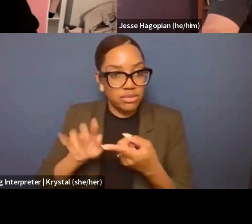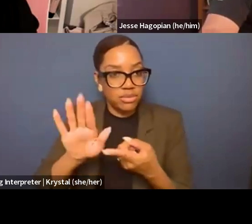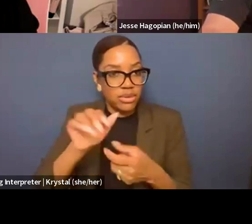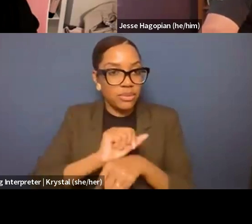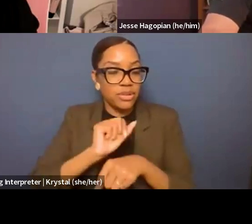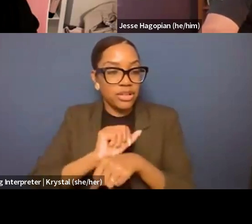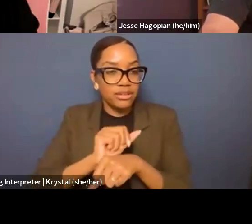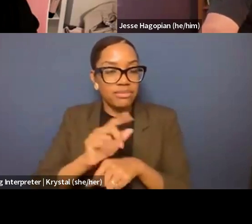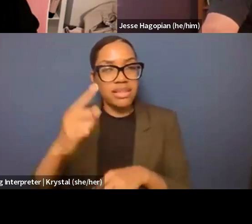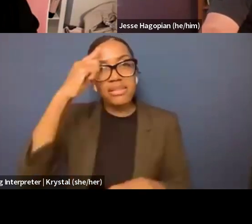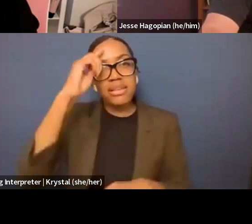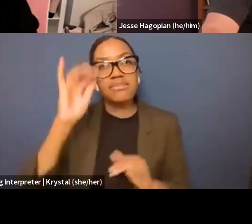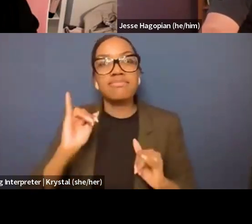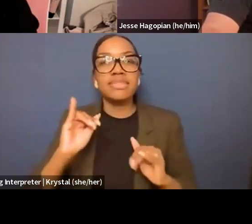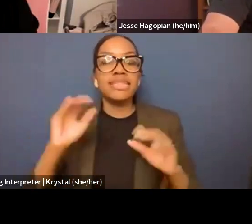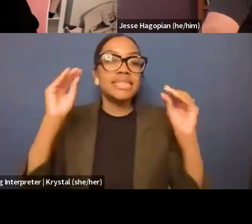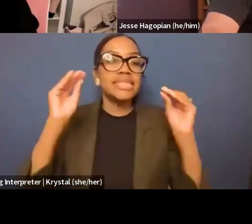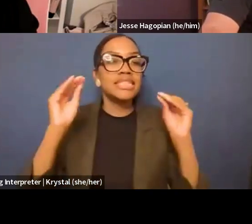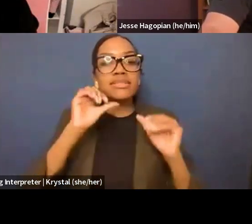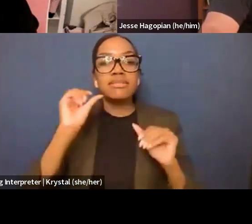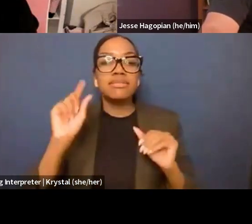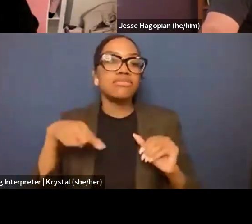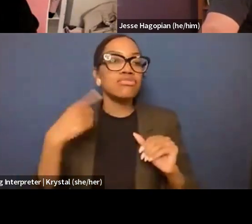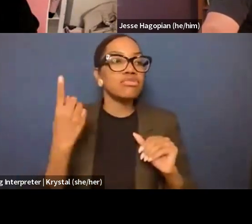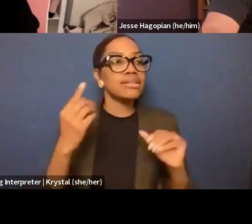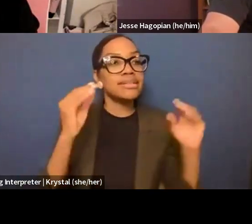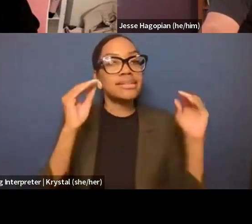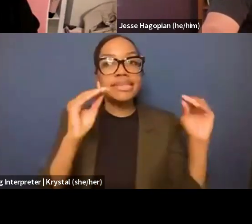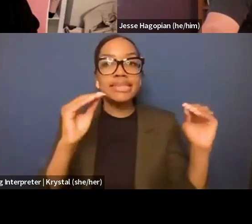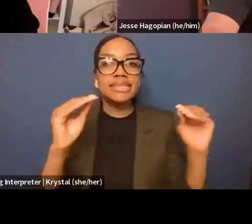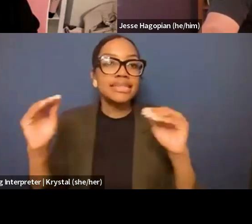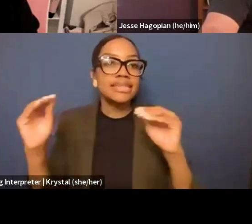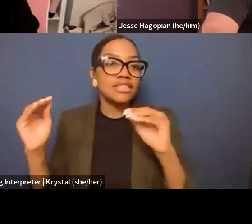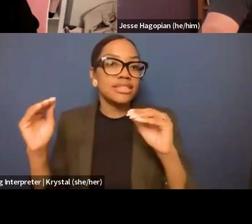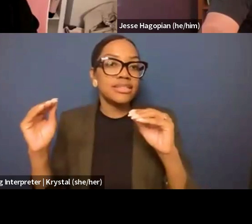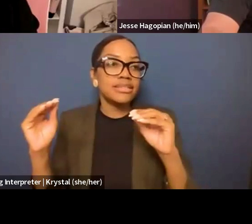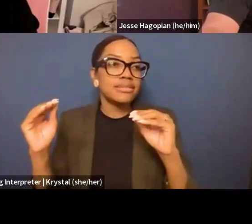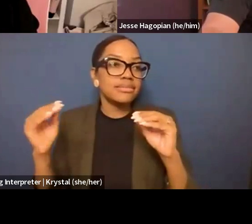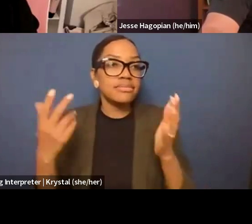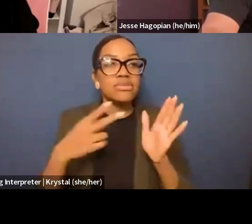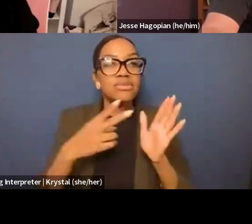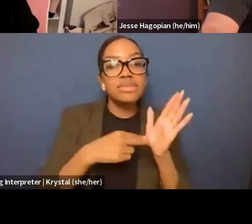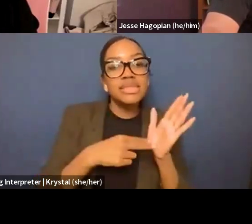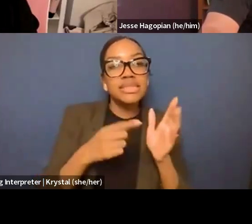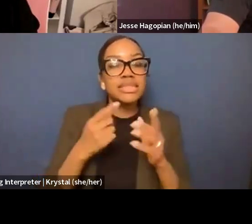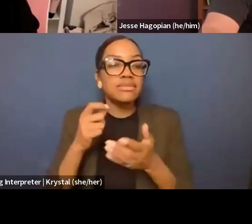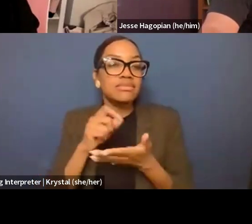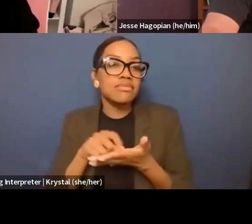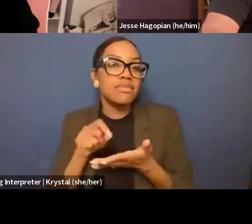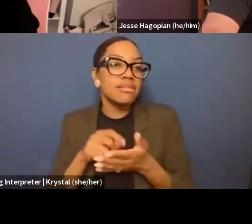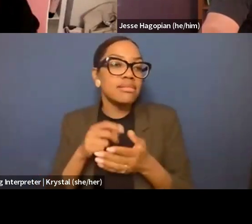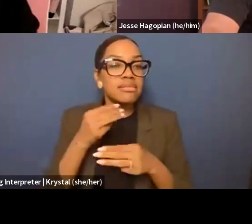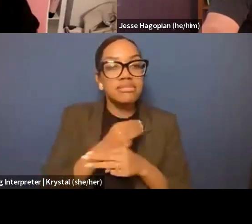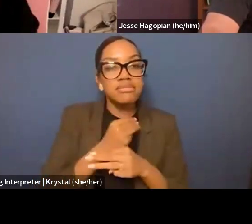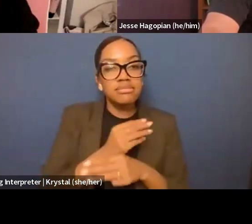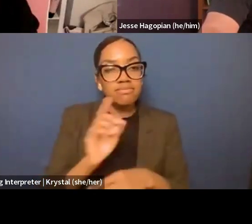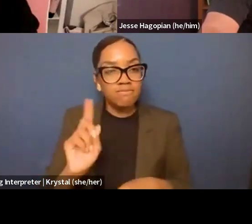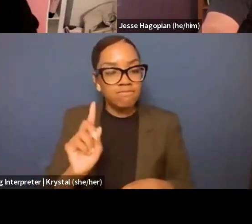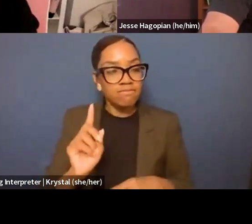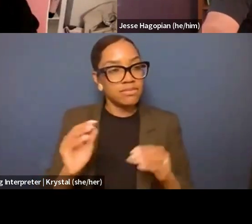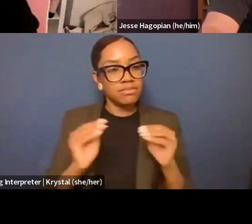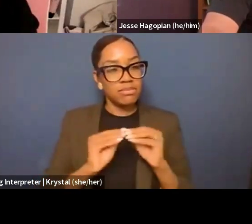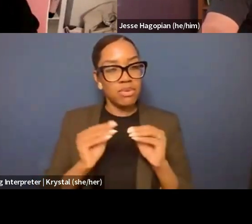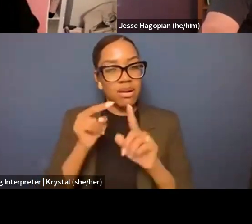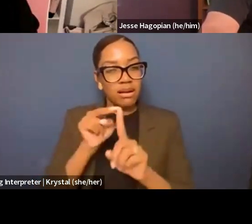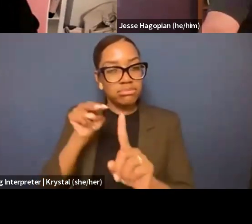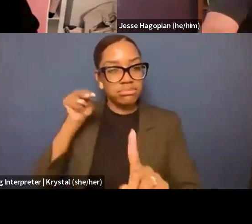be about more than just kind of teaching reading, writing, and arithmetic. They understood it to be a part of a much larger